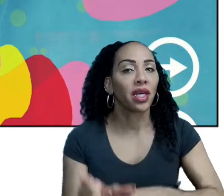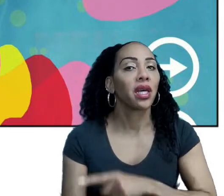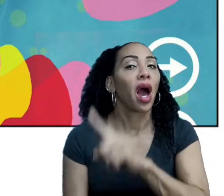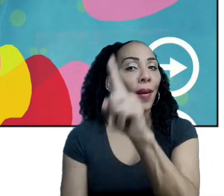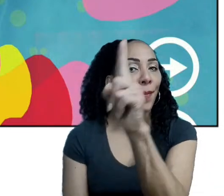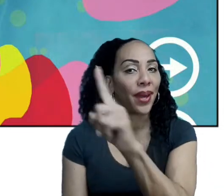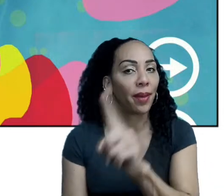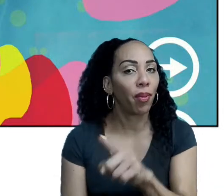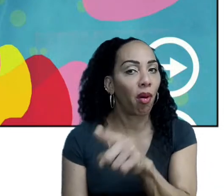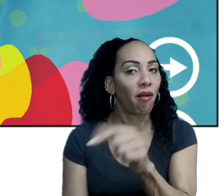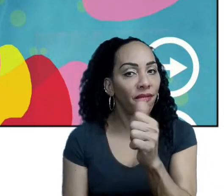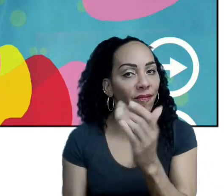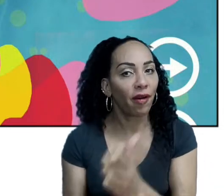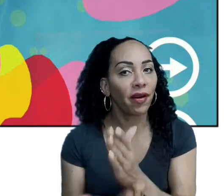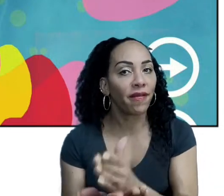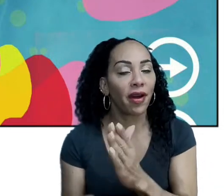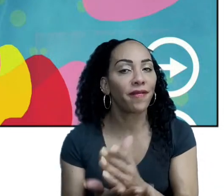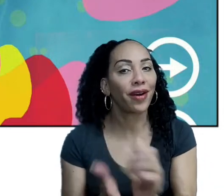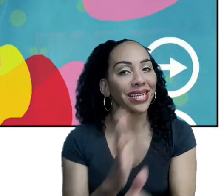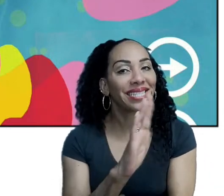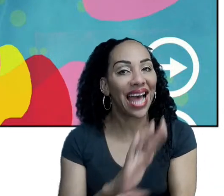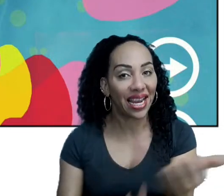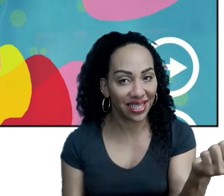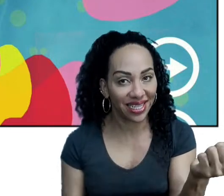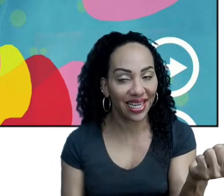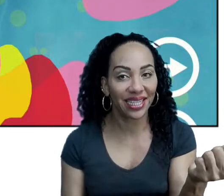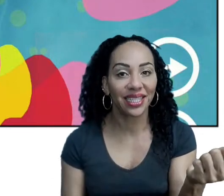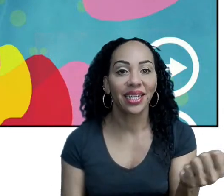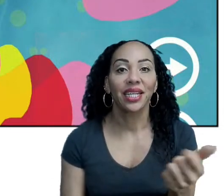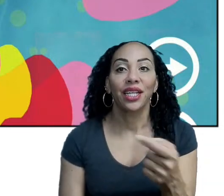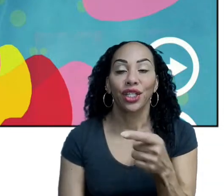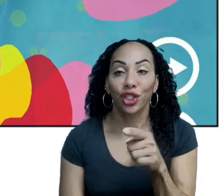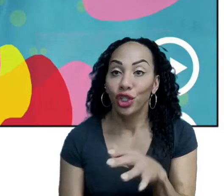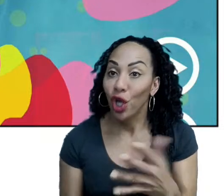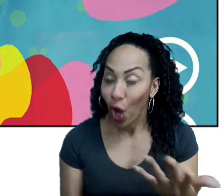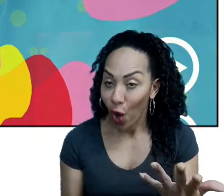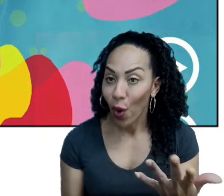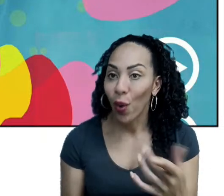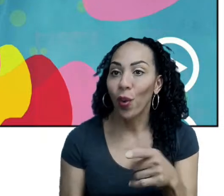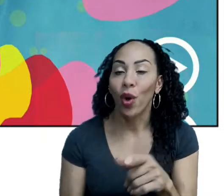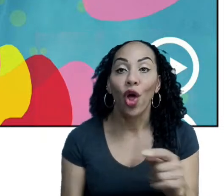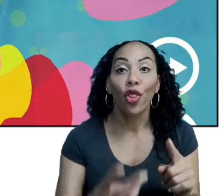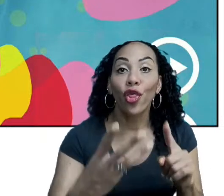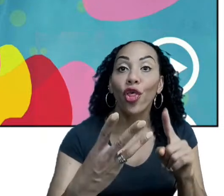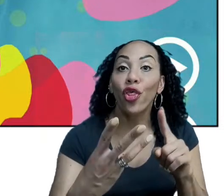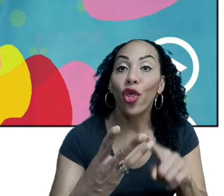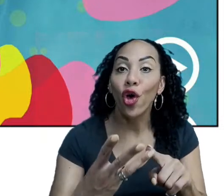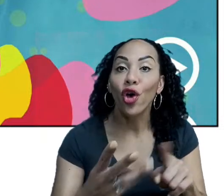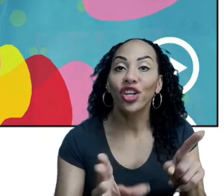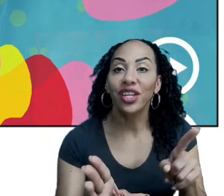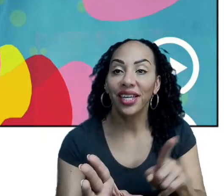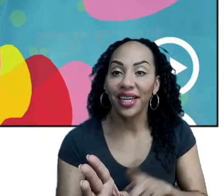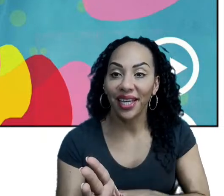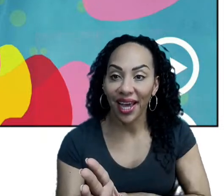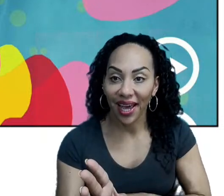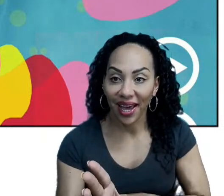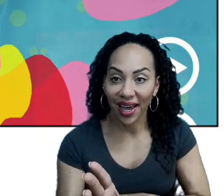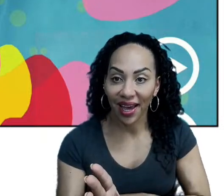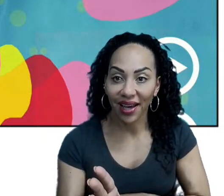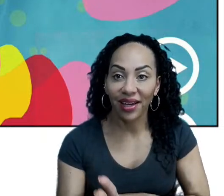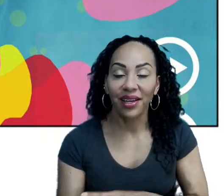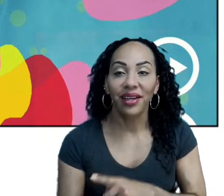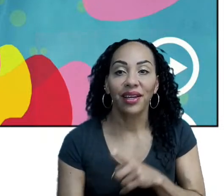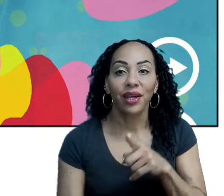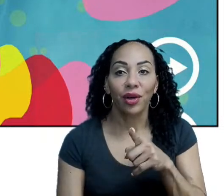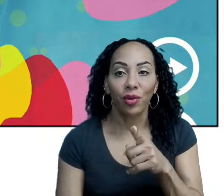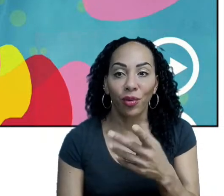crazy can we get with this? And so the answer was, the third year we got Tate as our client, and the fourth year we ended up working